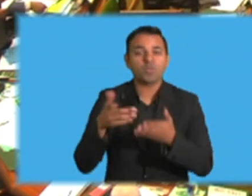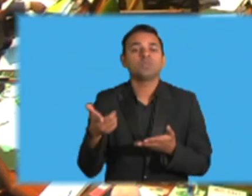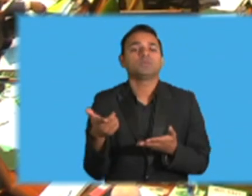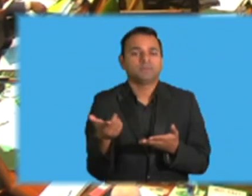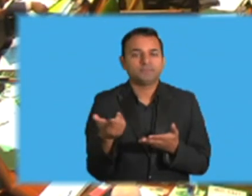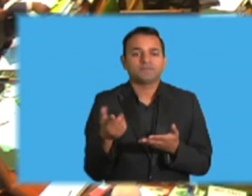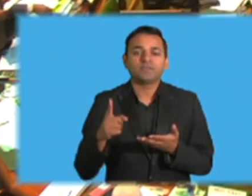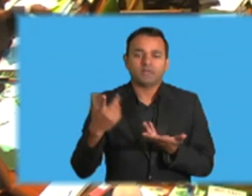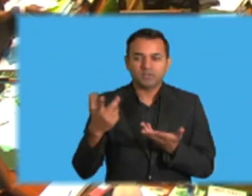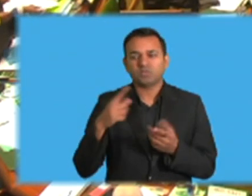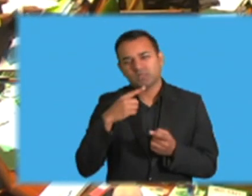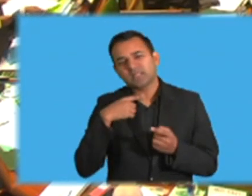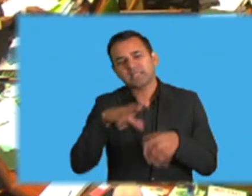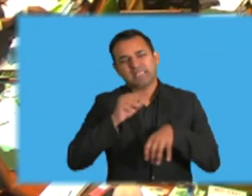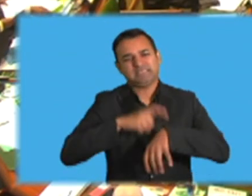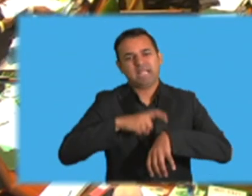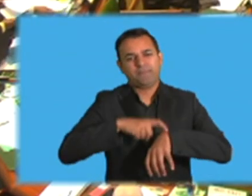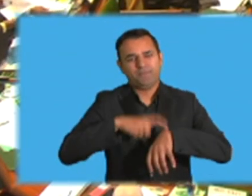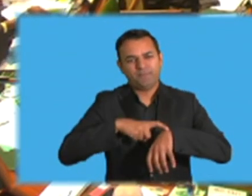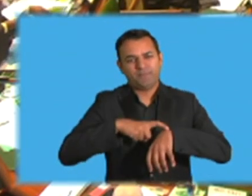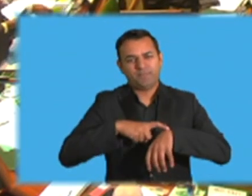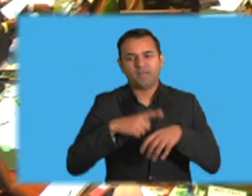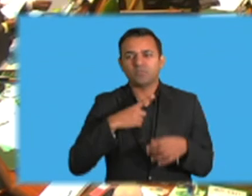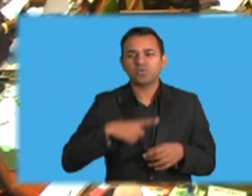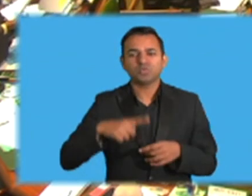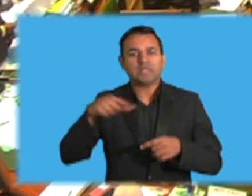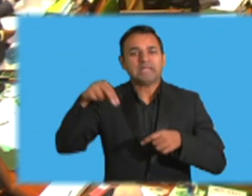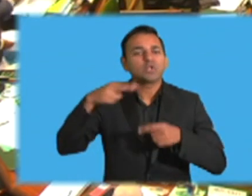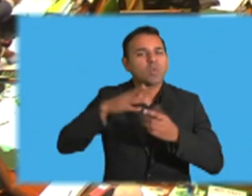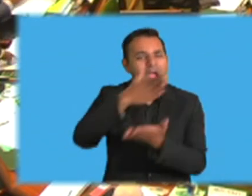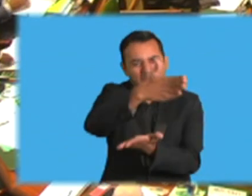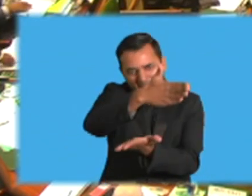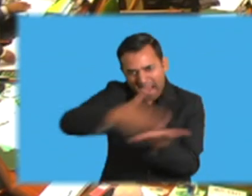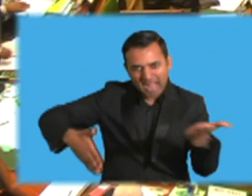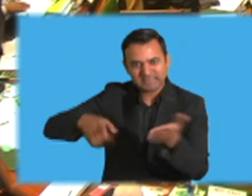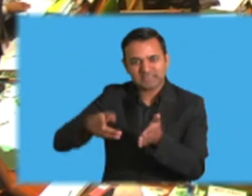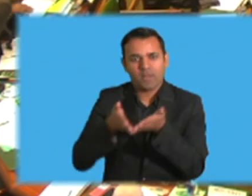needs to be cut and removed. Thank you, Madam Speaker.